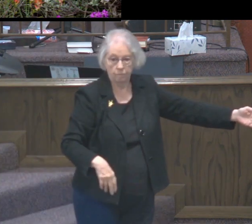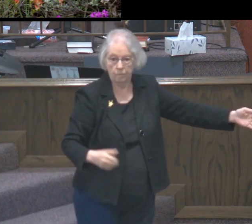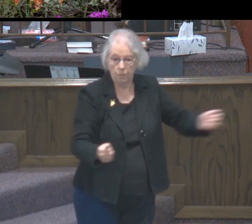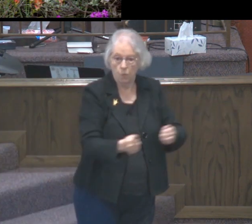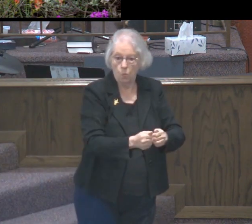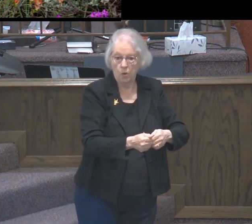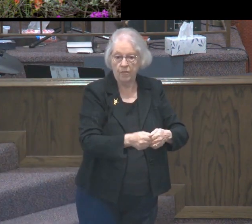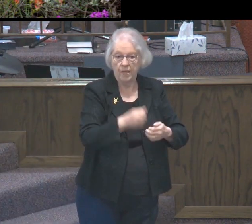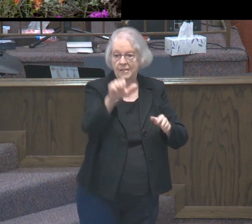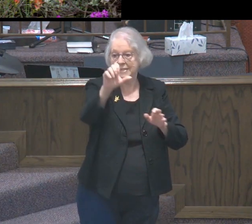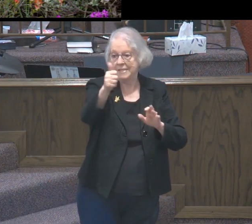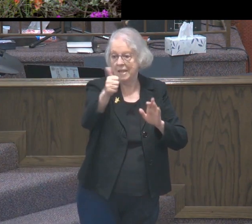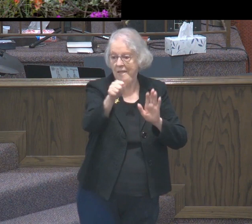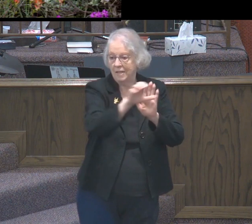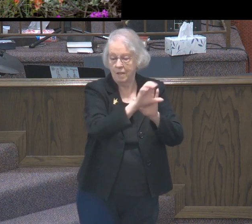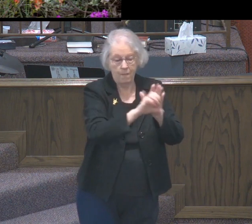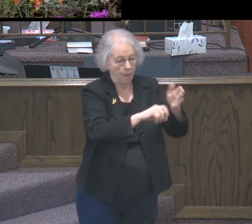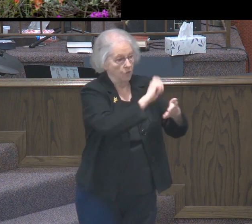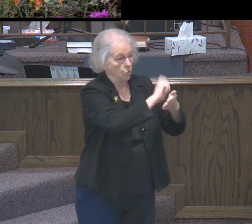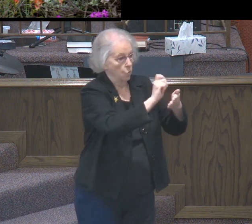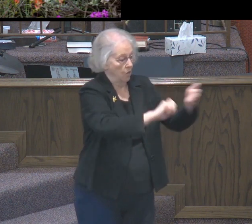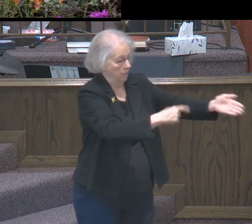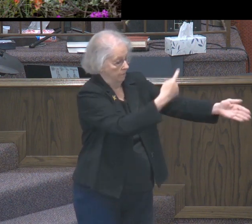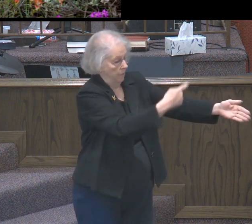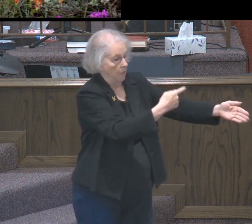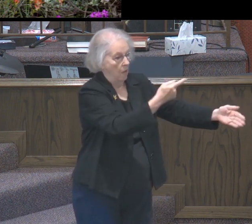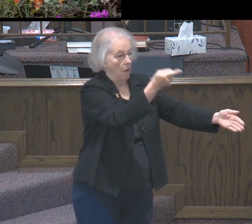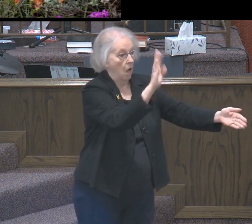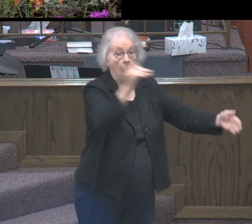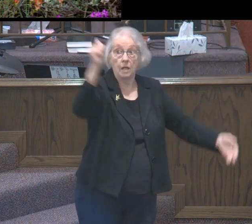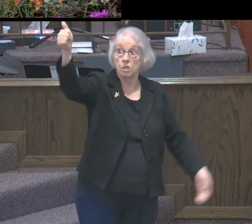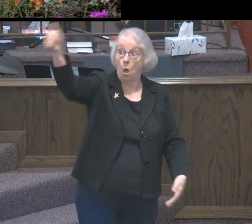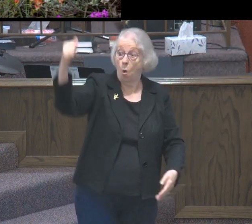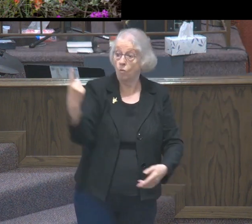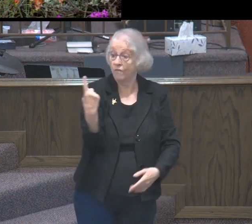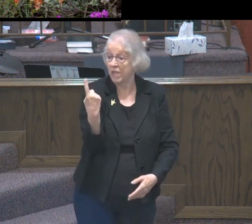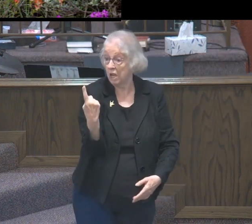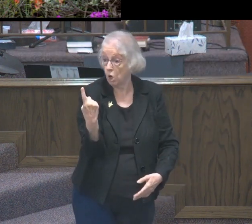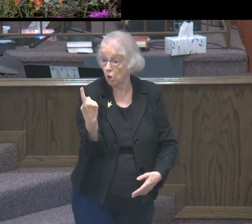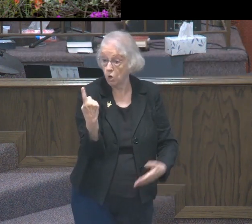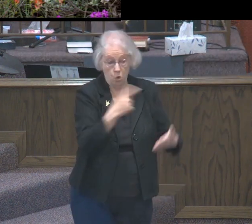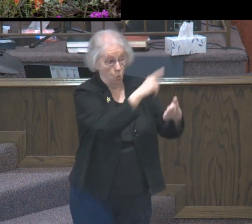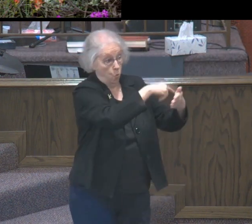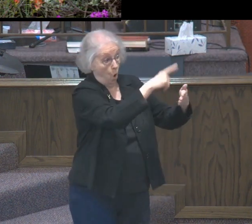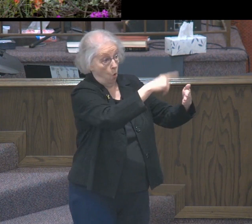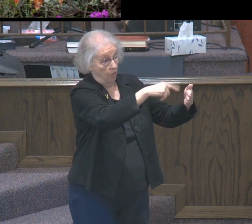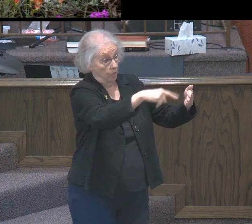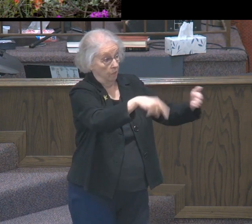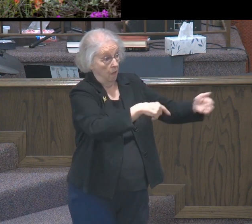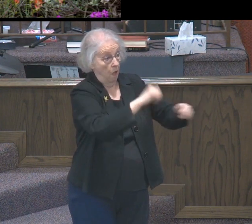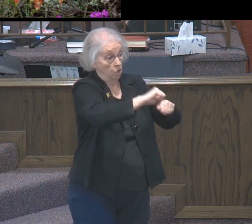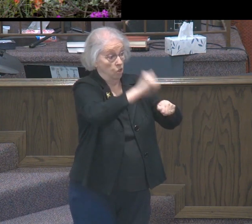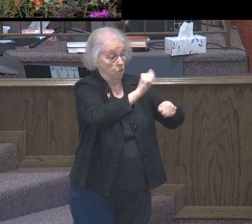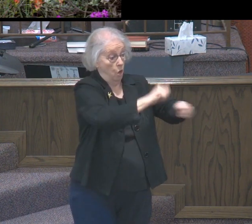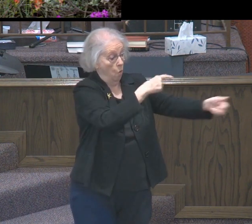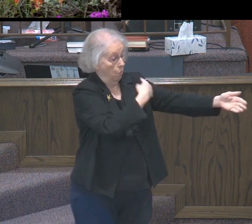But I'm going to tell you, and Jesus is going to say in these verses we just read, they were